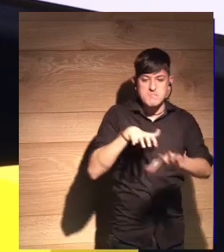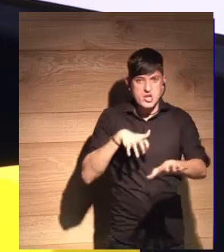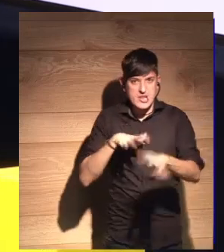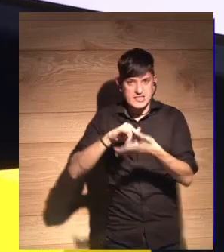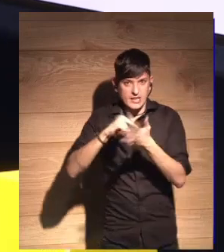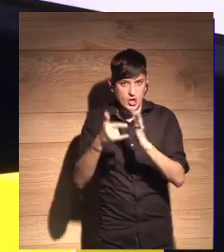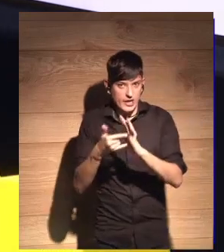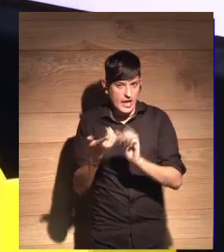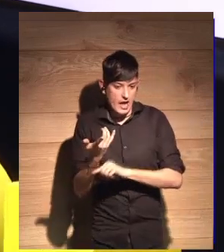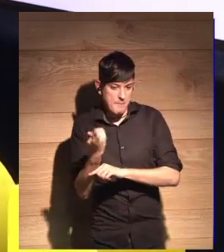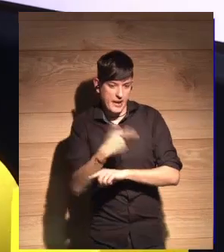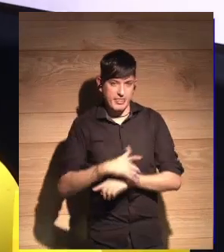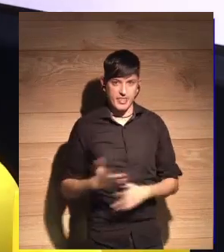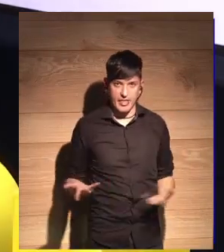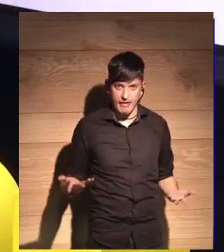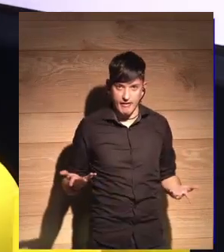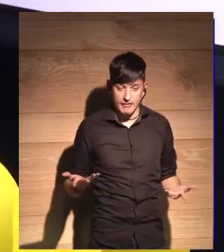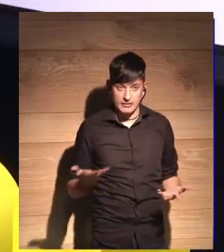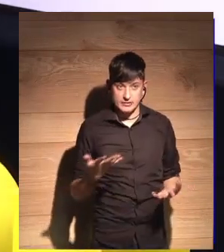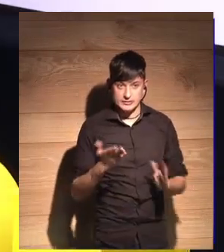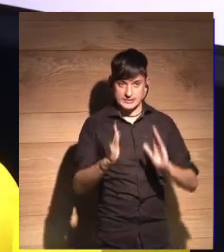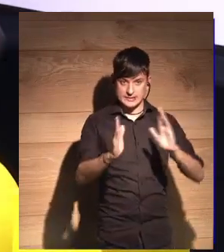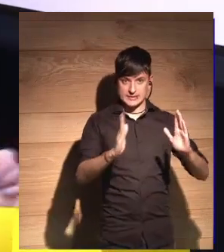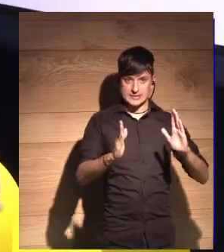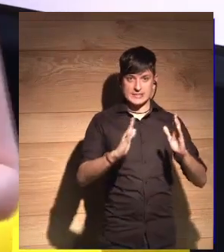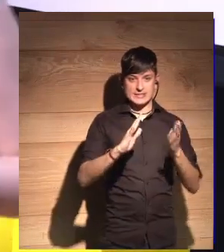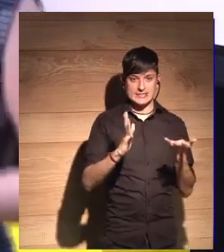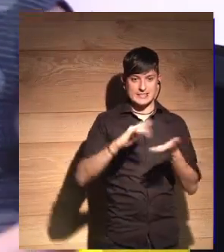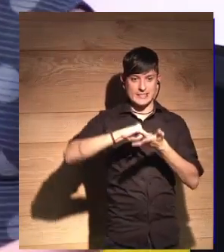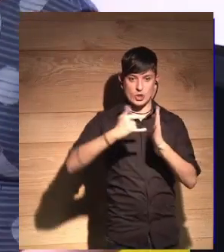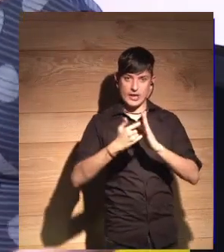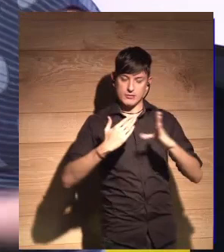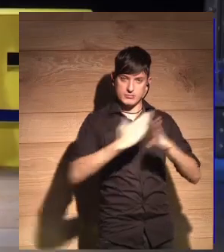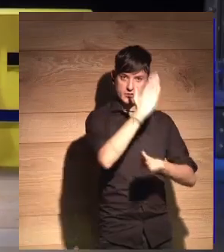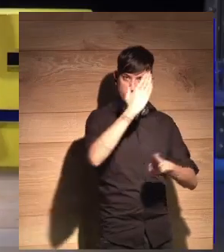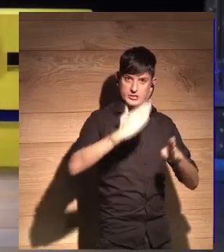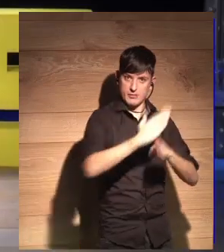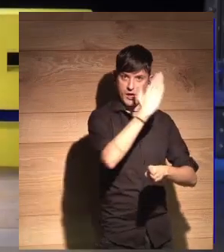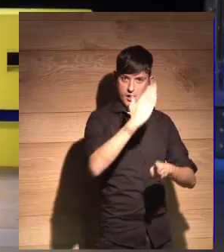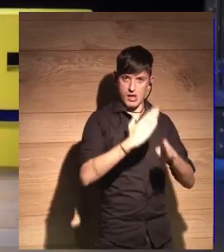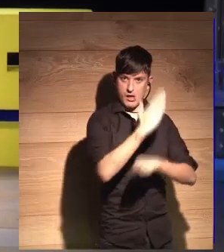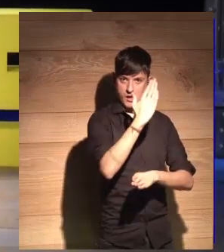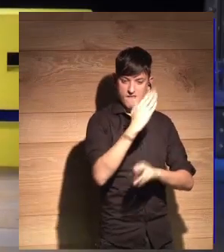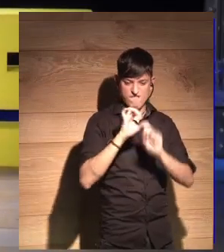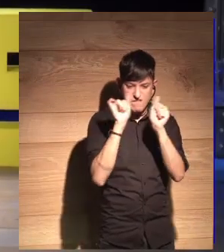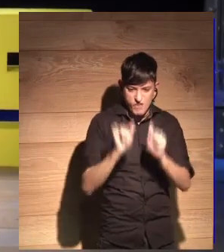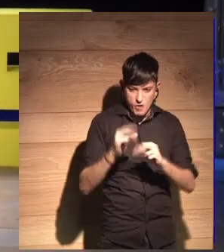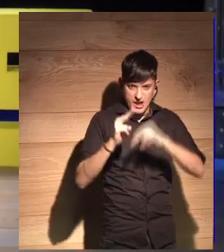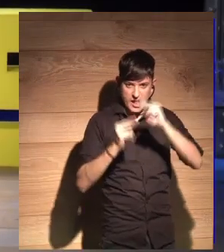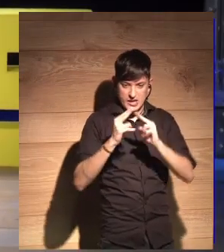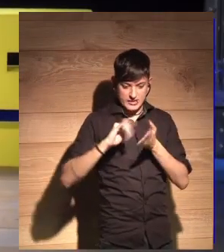We have an era of interruptive technology. The way in which it's built by engineers is in perfect laboratories where